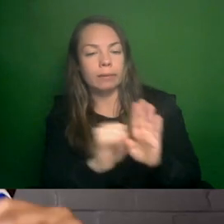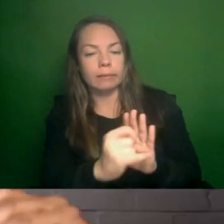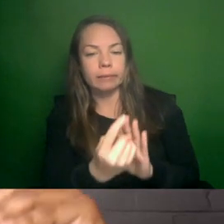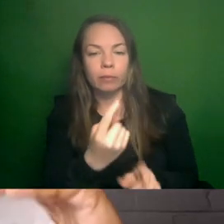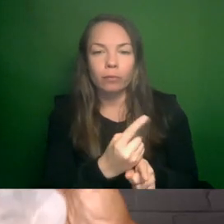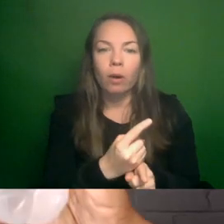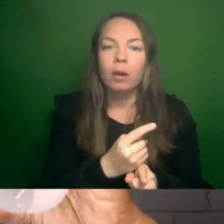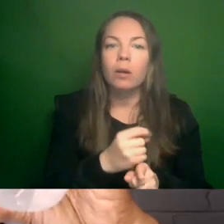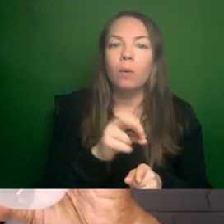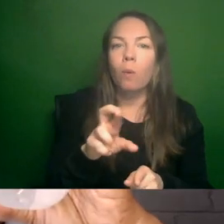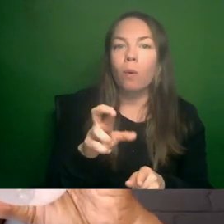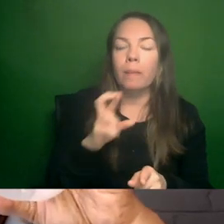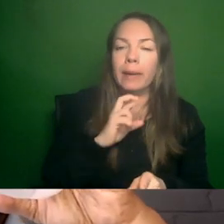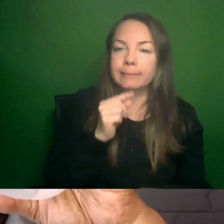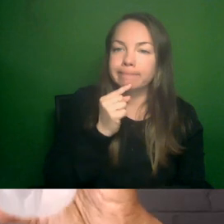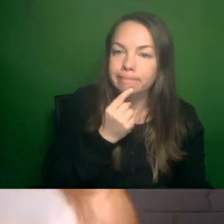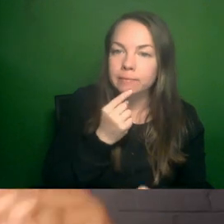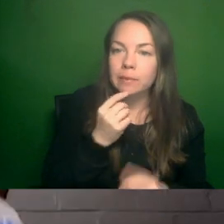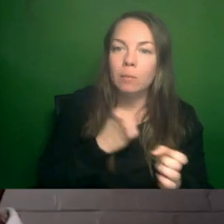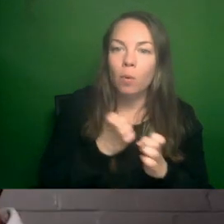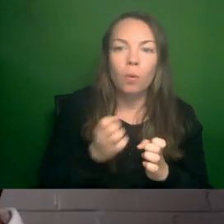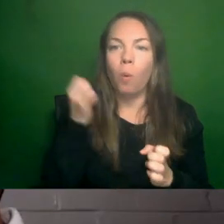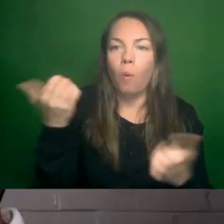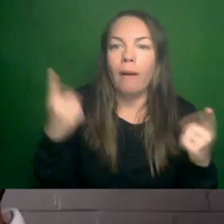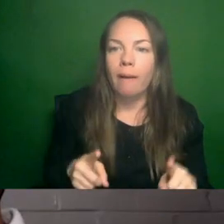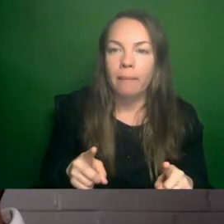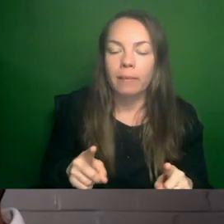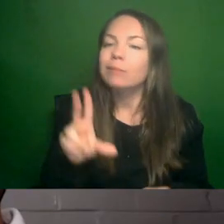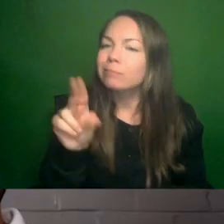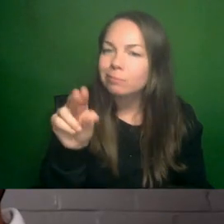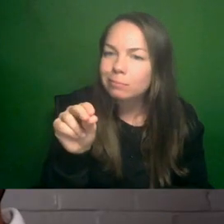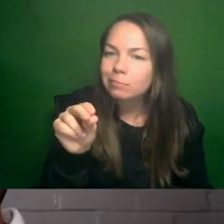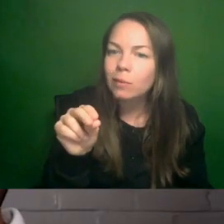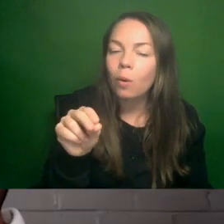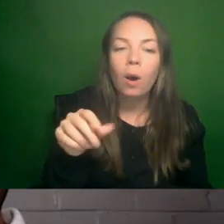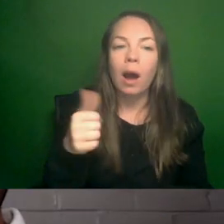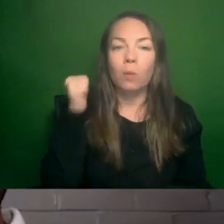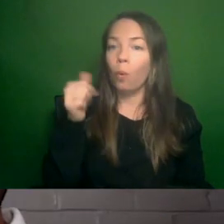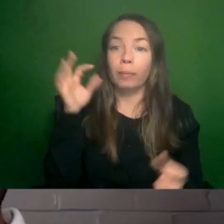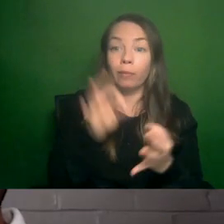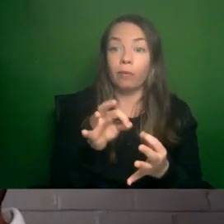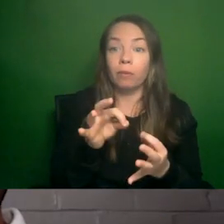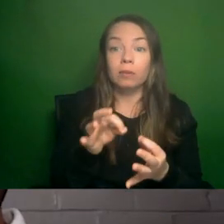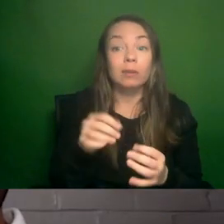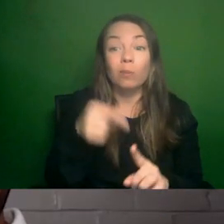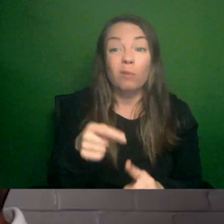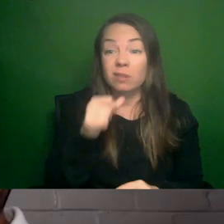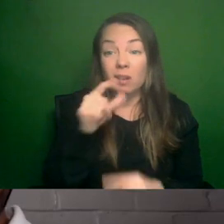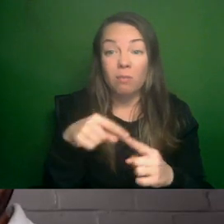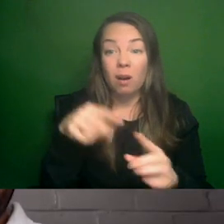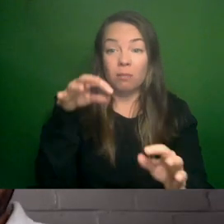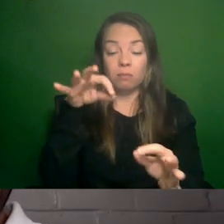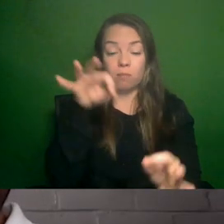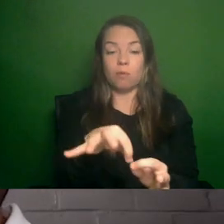having intense emotions or knowing how to always regulate yourself perfectly. And it's not about perfection. It's